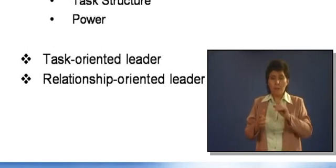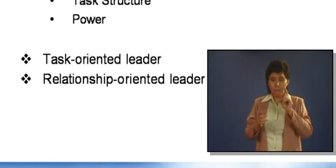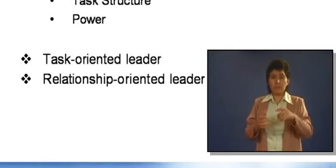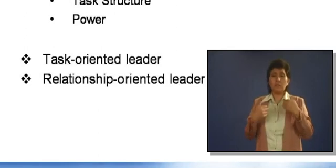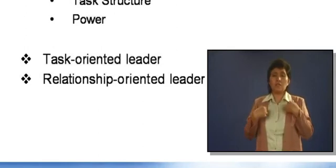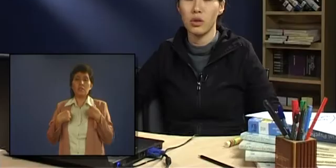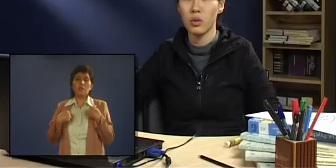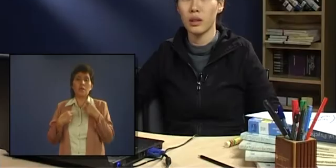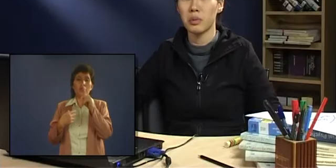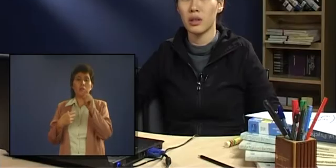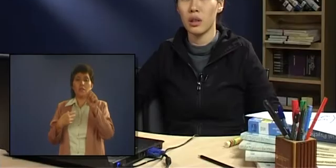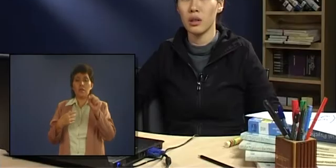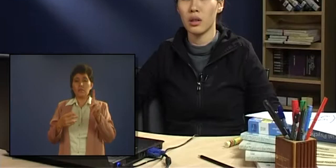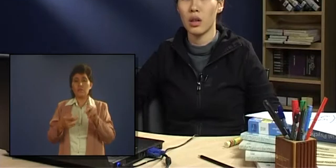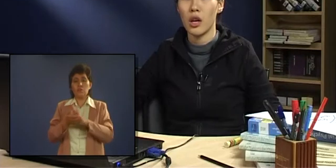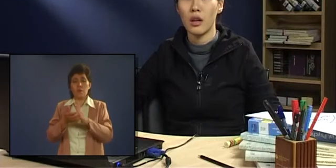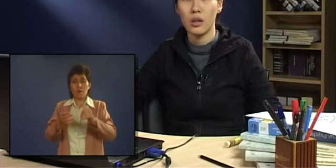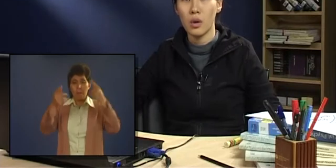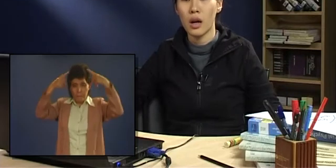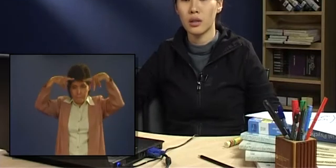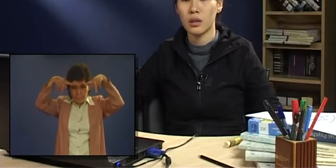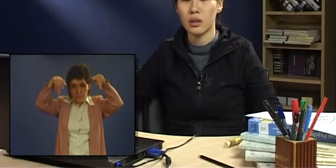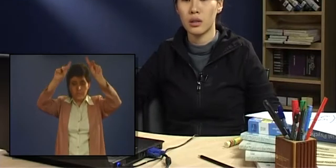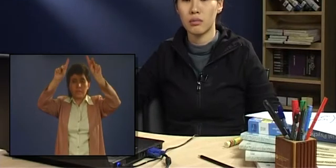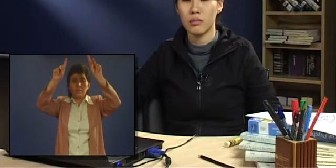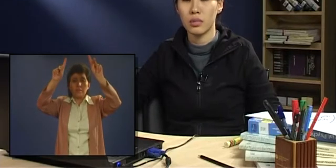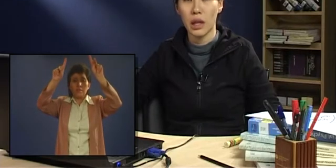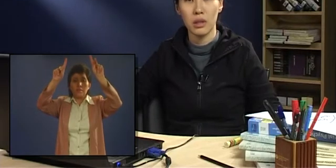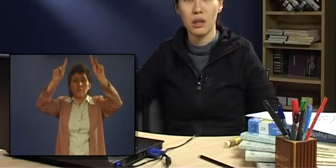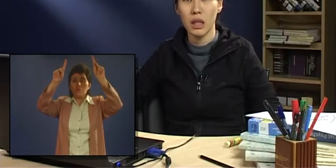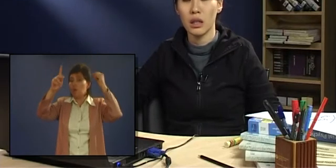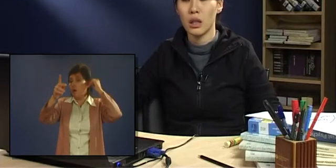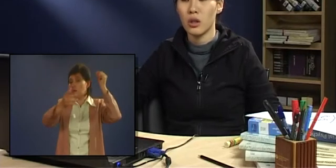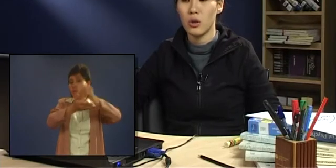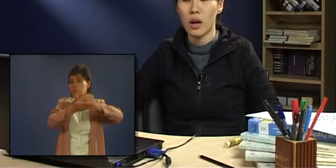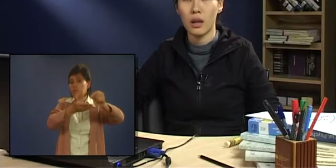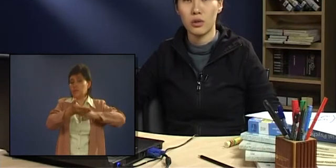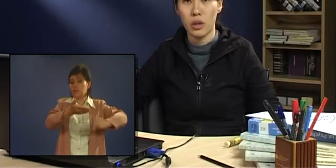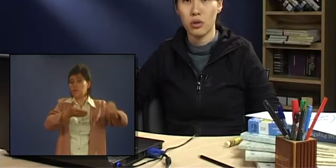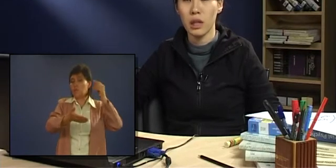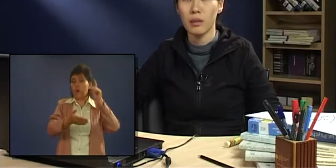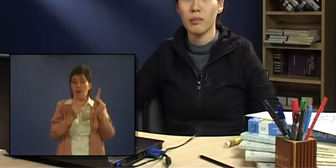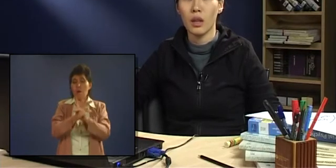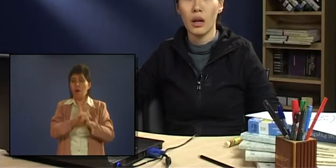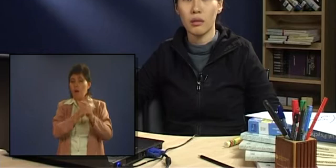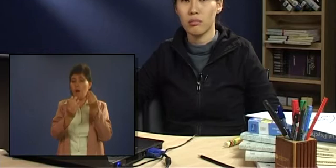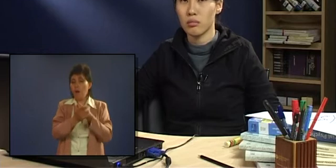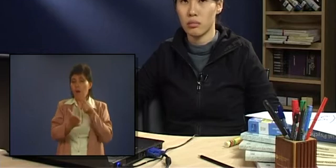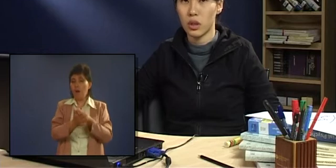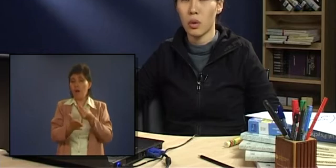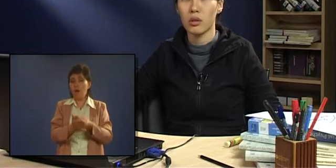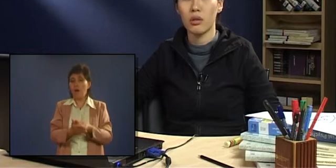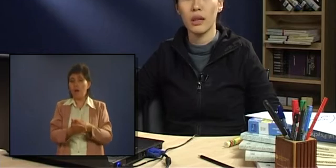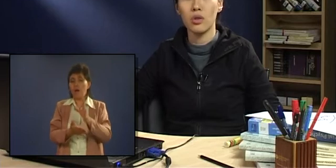structure you are the president you are the secretary you are the treasury and